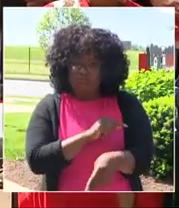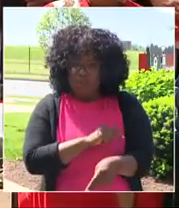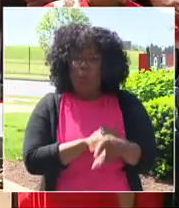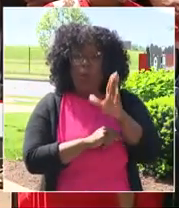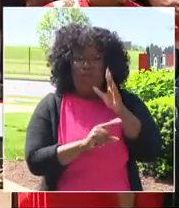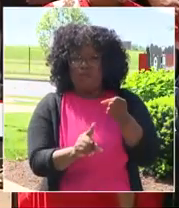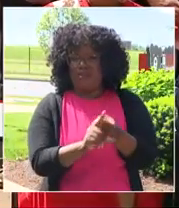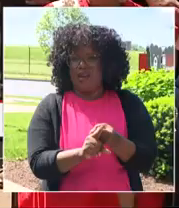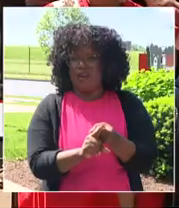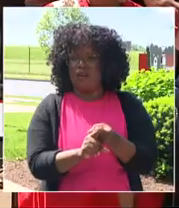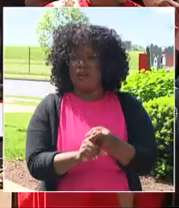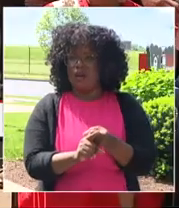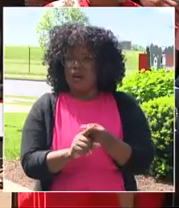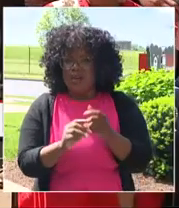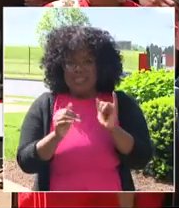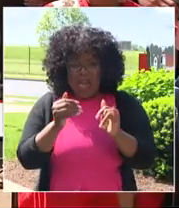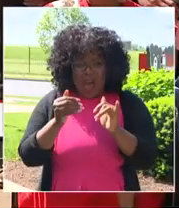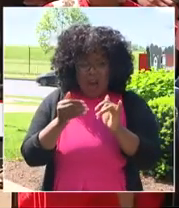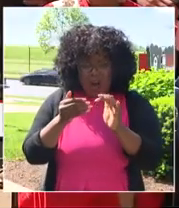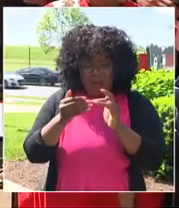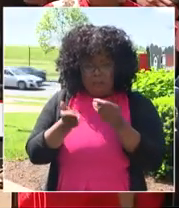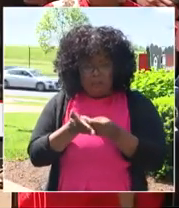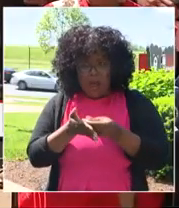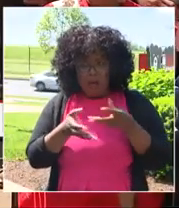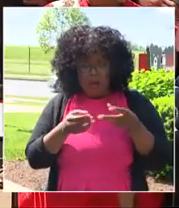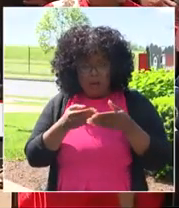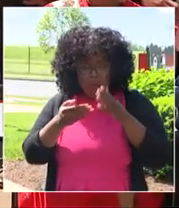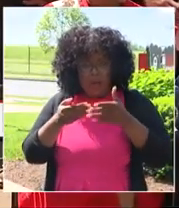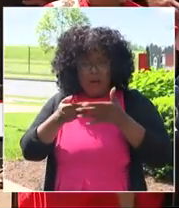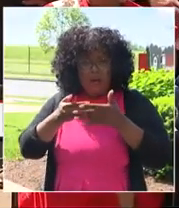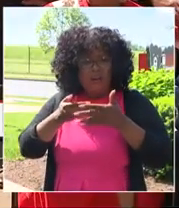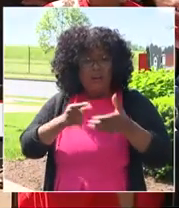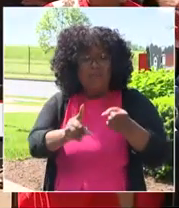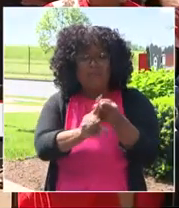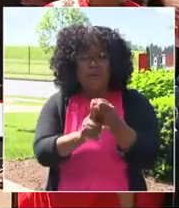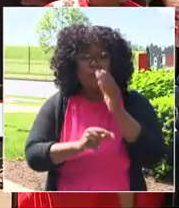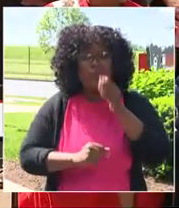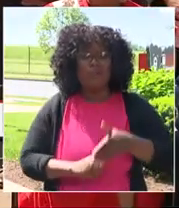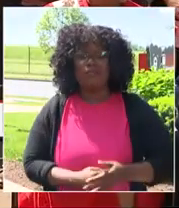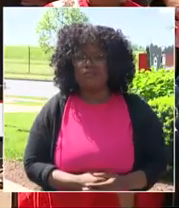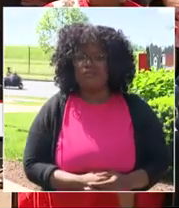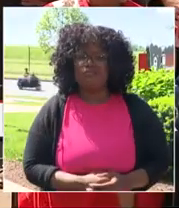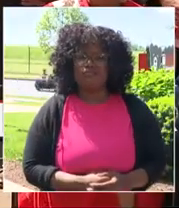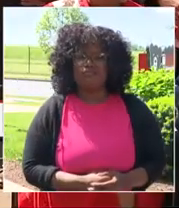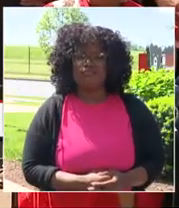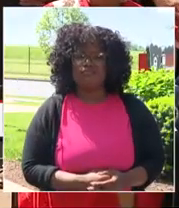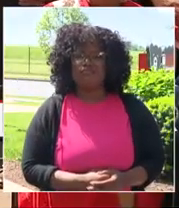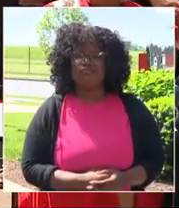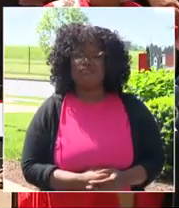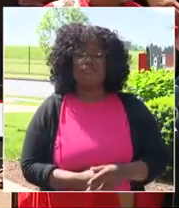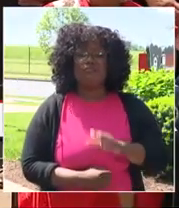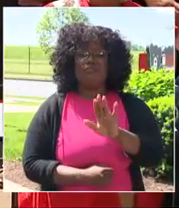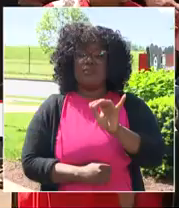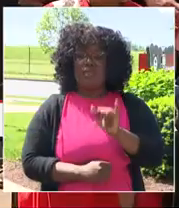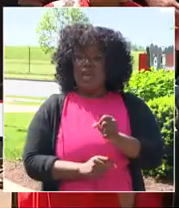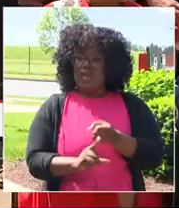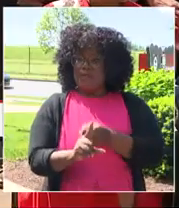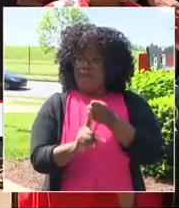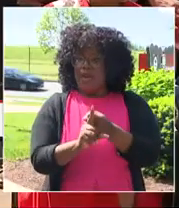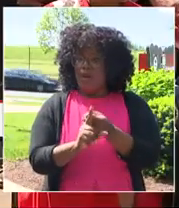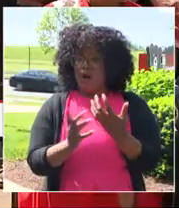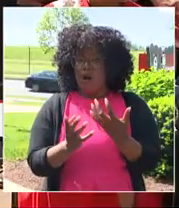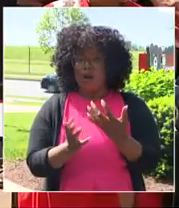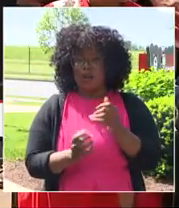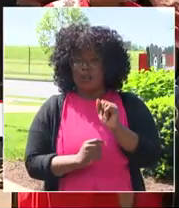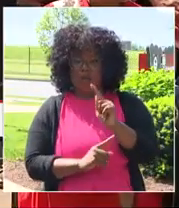nurses and serious cuts to vital services, including trauma care, emergency room care, maternity care, behavioral